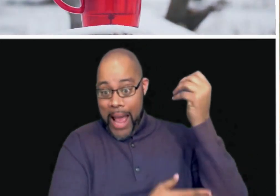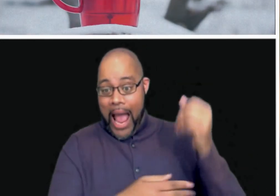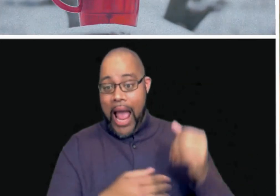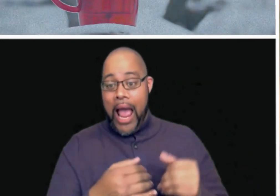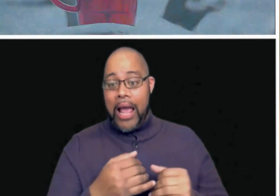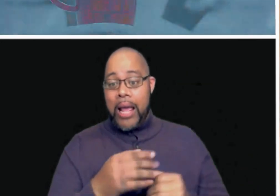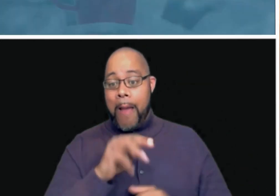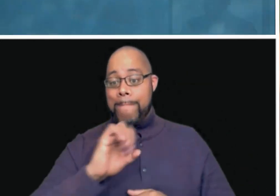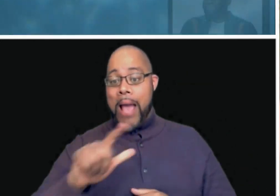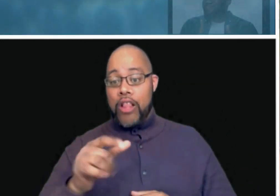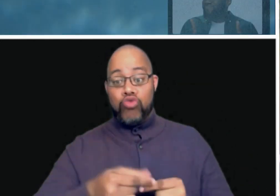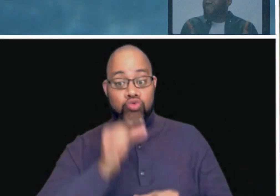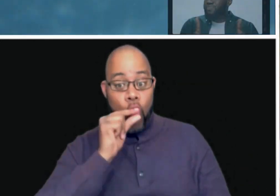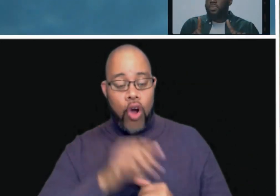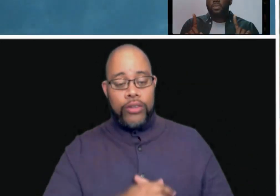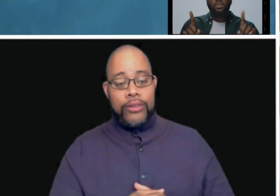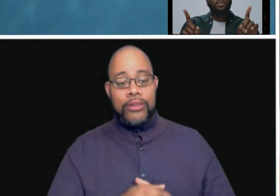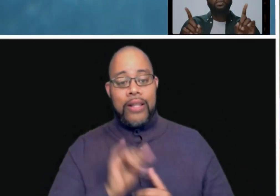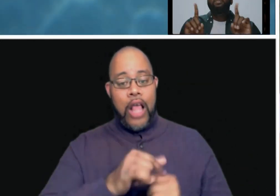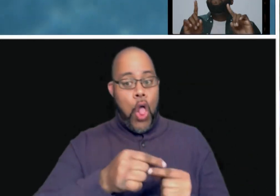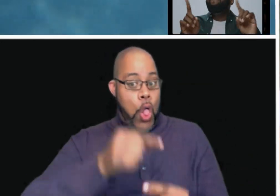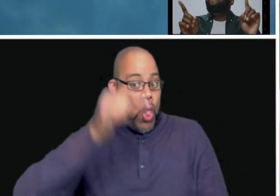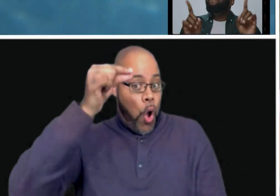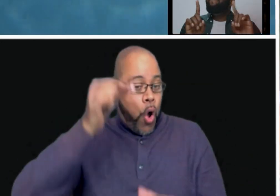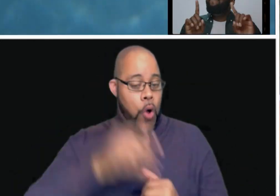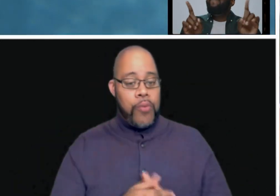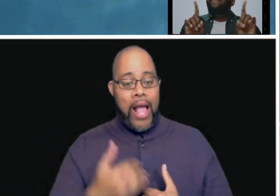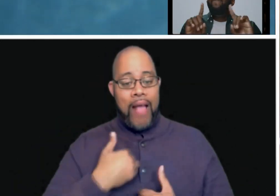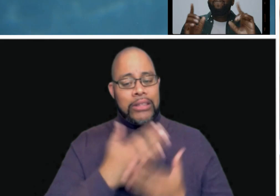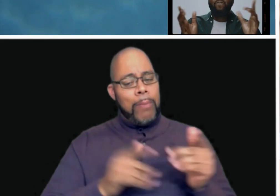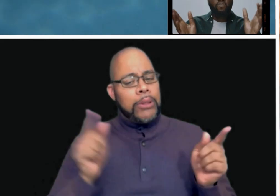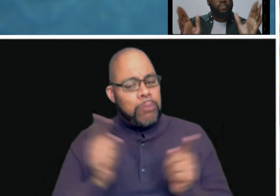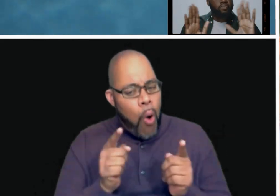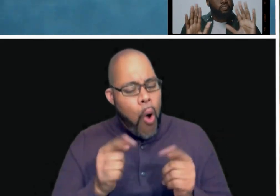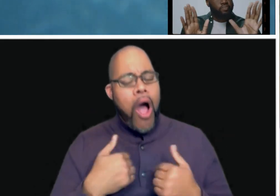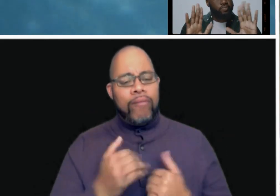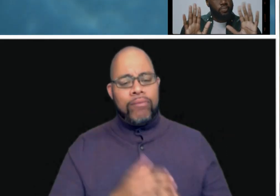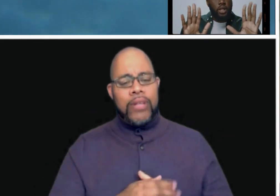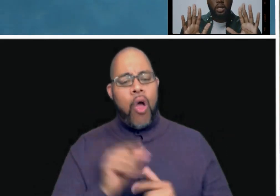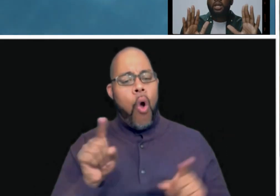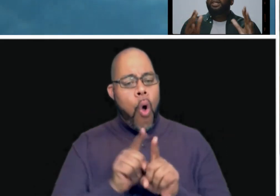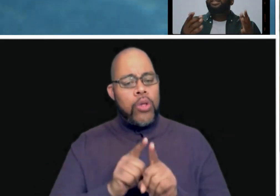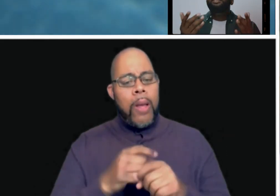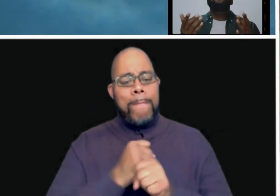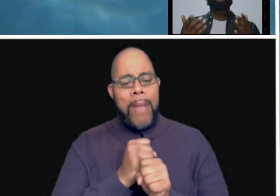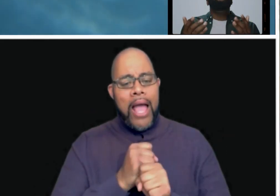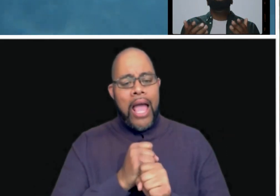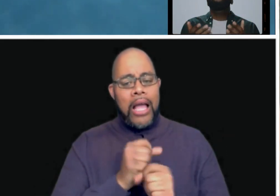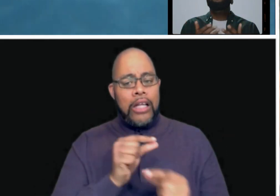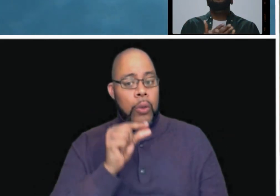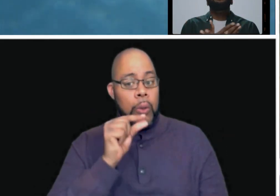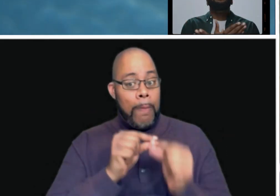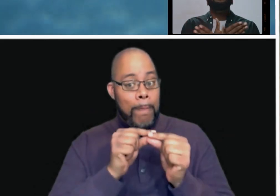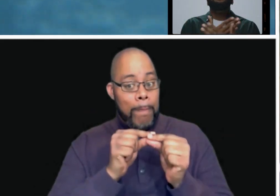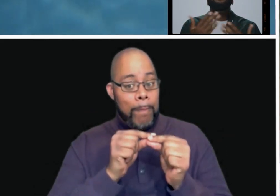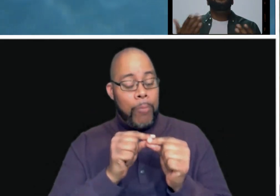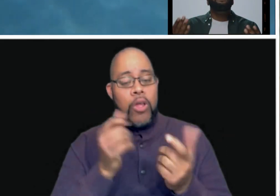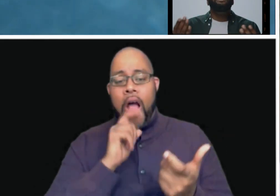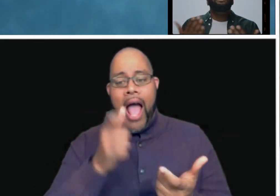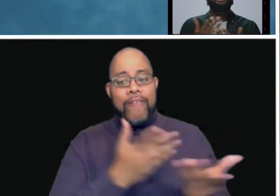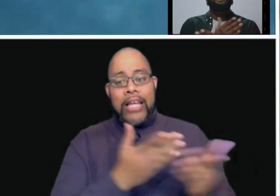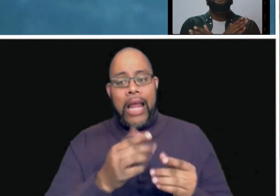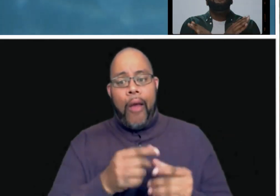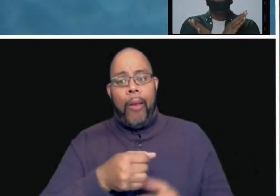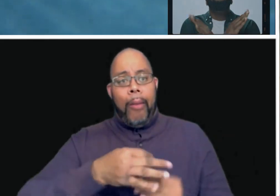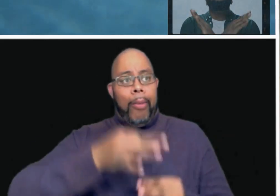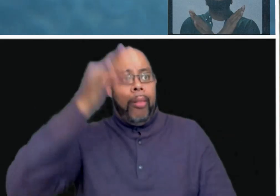pack of metal straws, and these are going to be the longer kind. I have some smaller kinds, and they also make a retractable kind